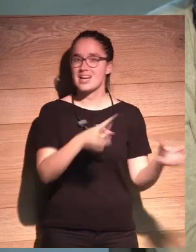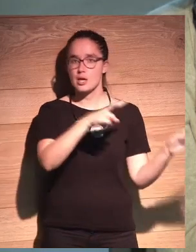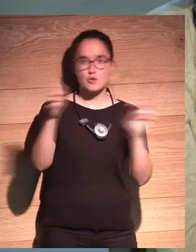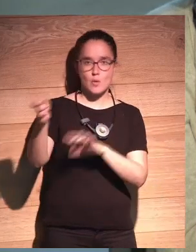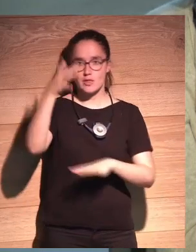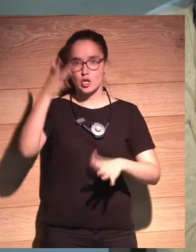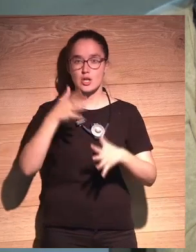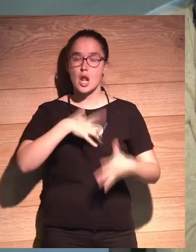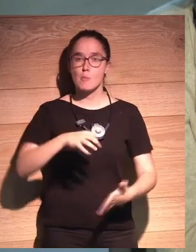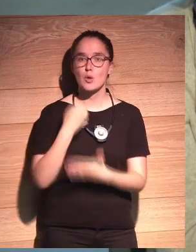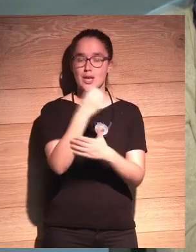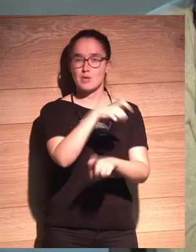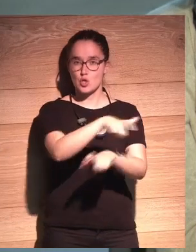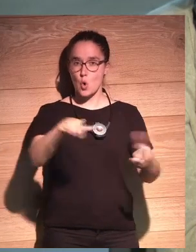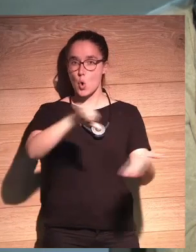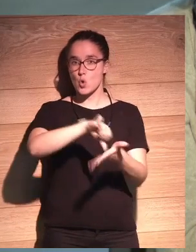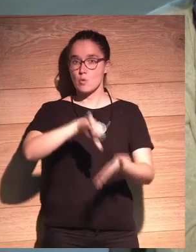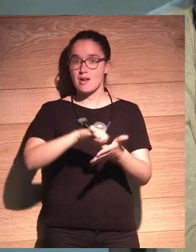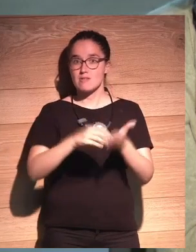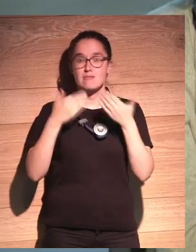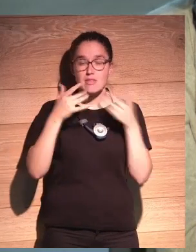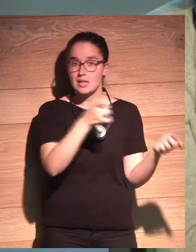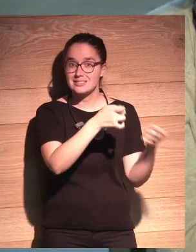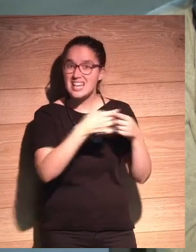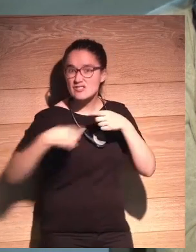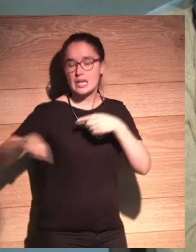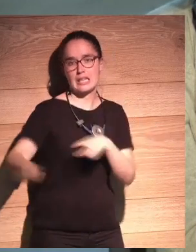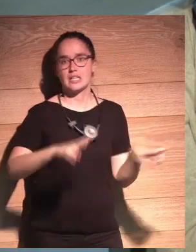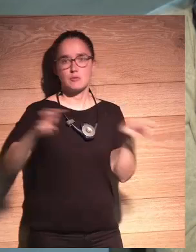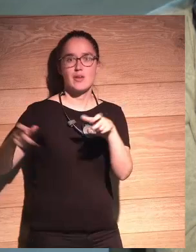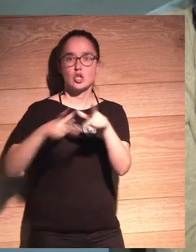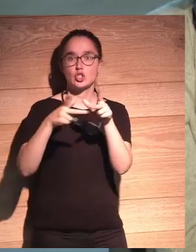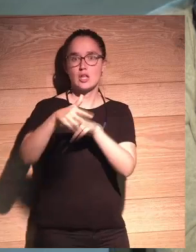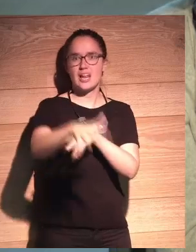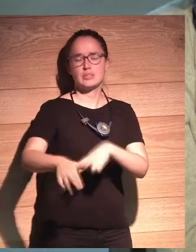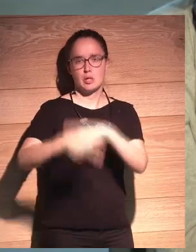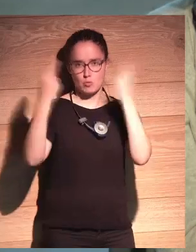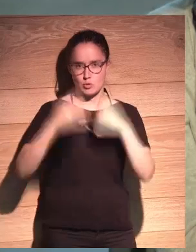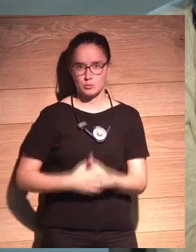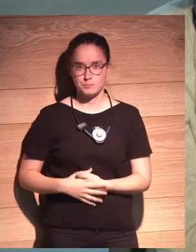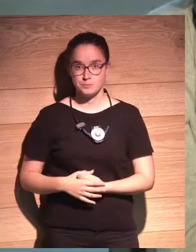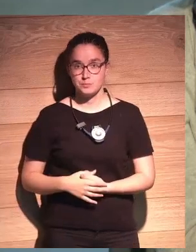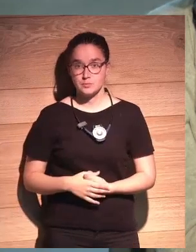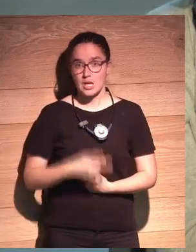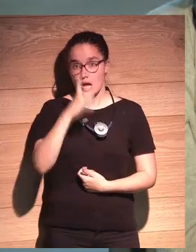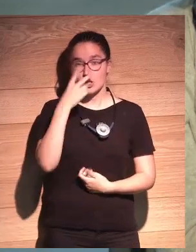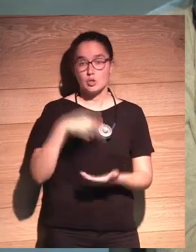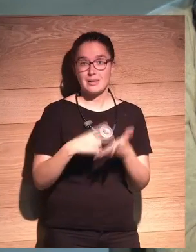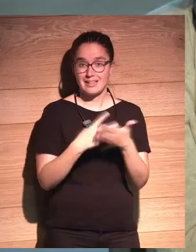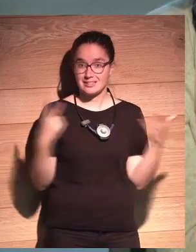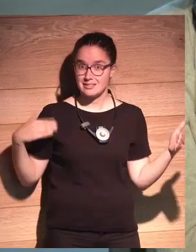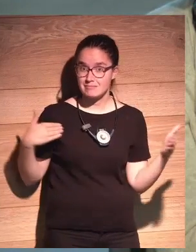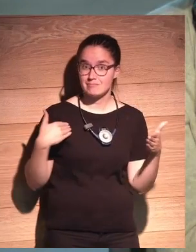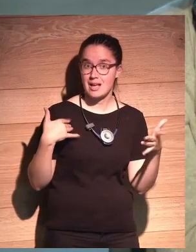promotes innovation and through social promotion towards